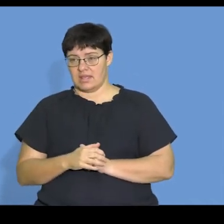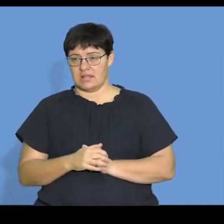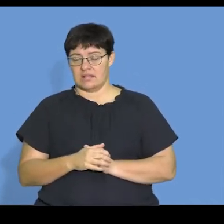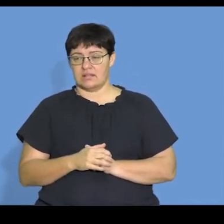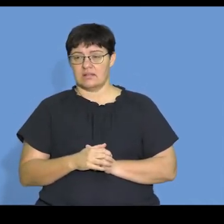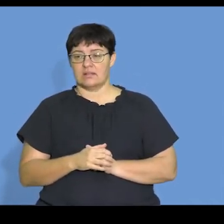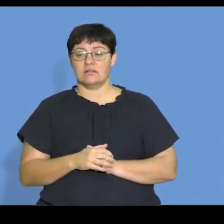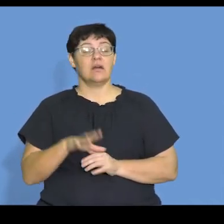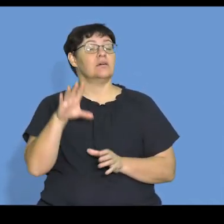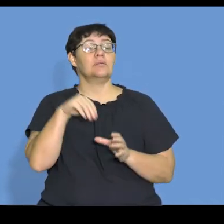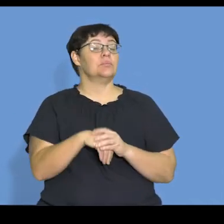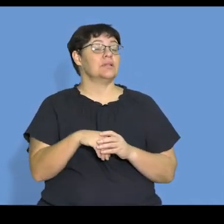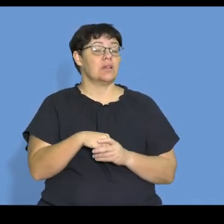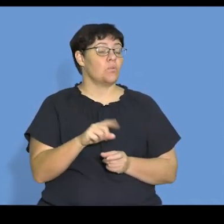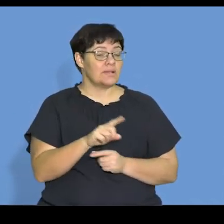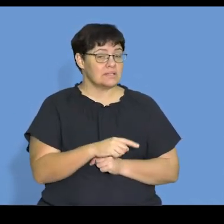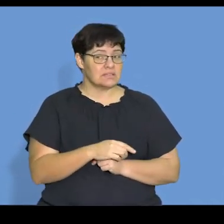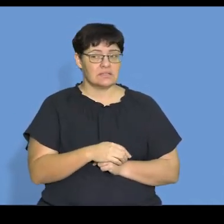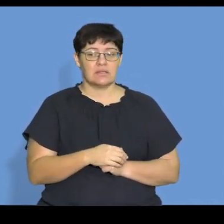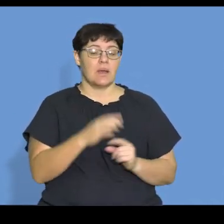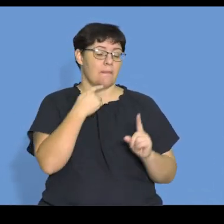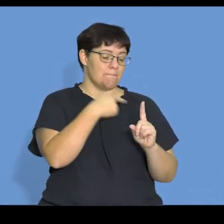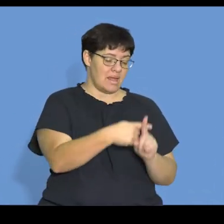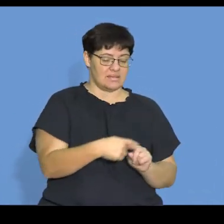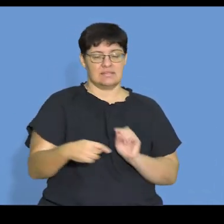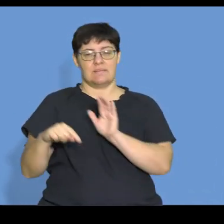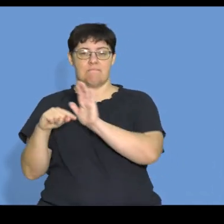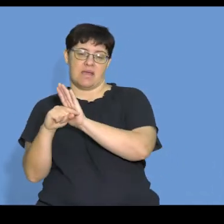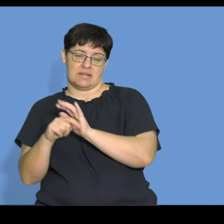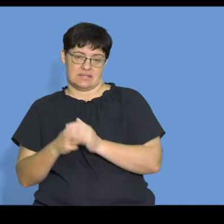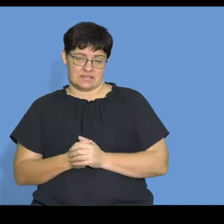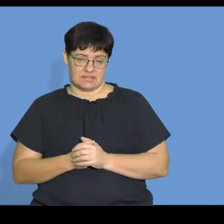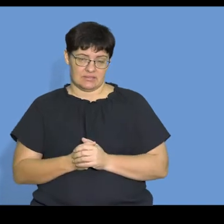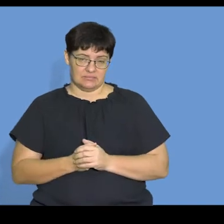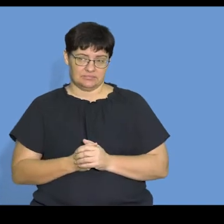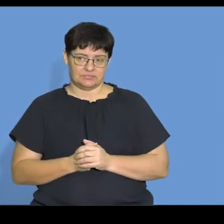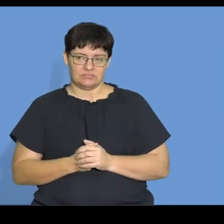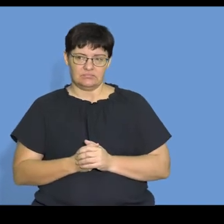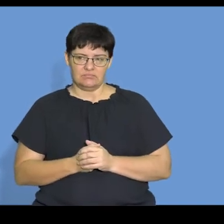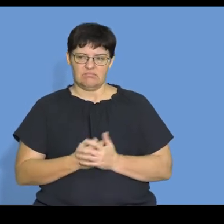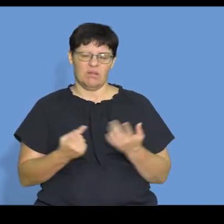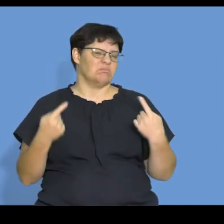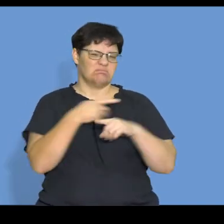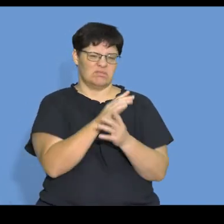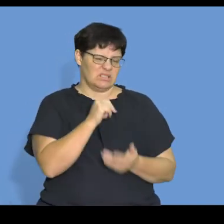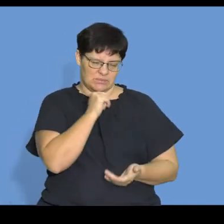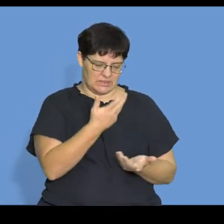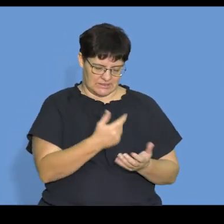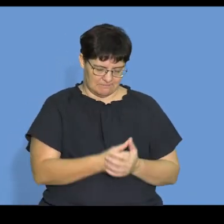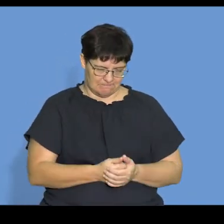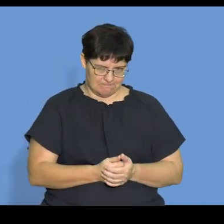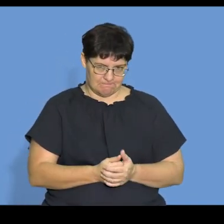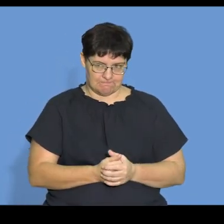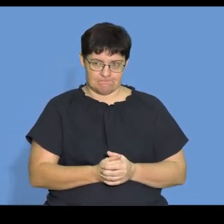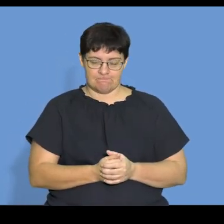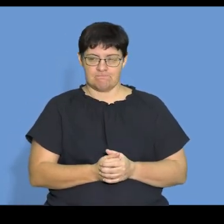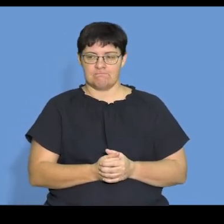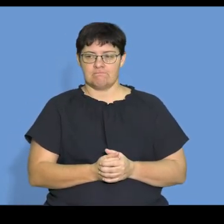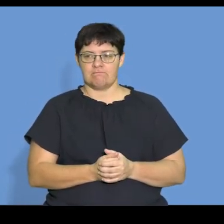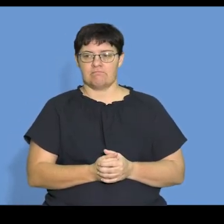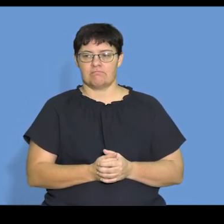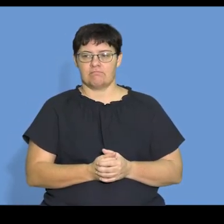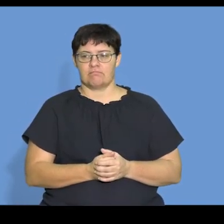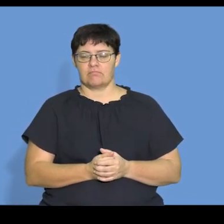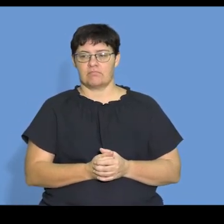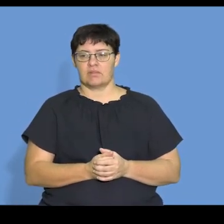And then remember, I always start with a plus, then a minus there, but it doesn't really matter which one you start with. And then